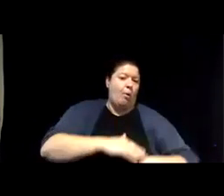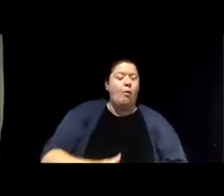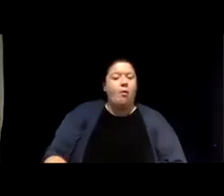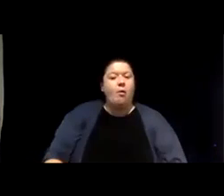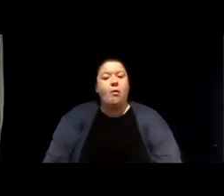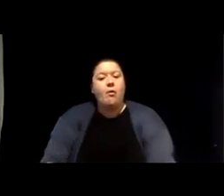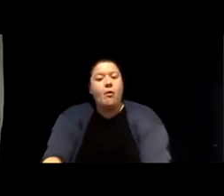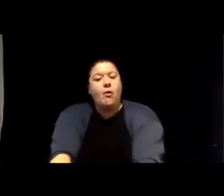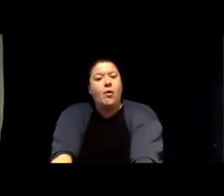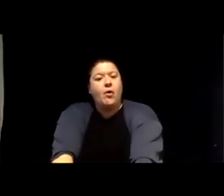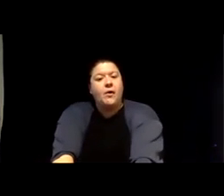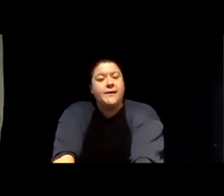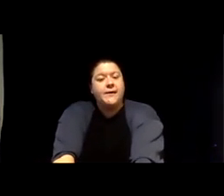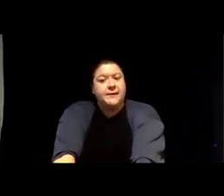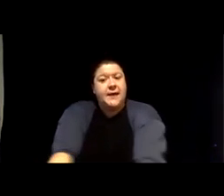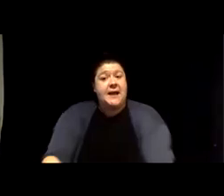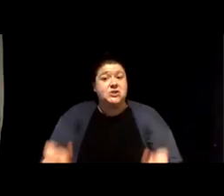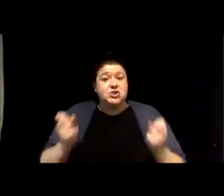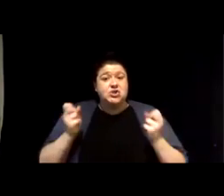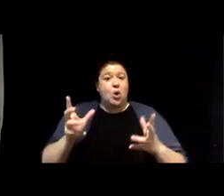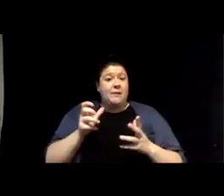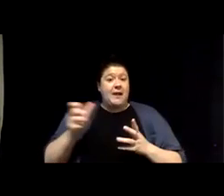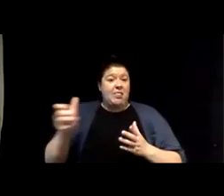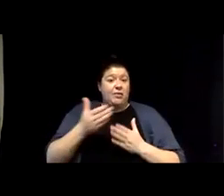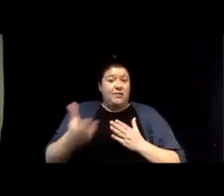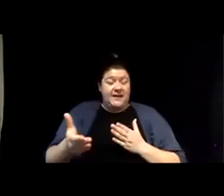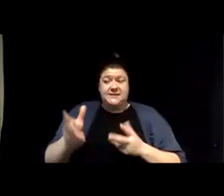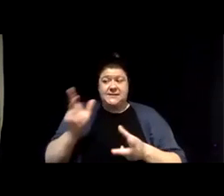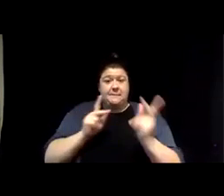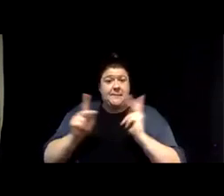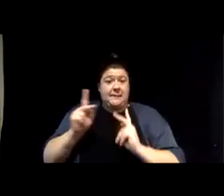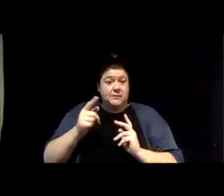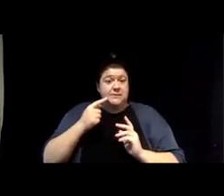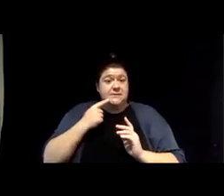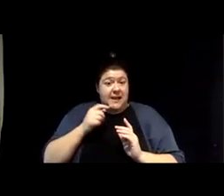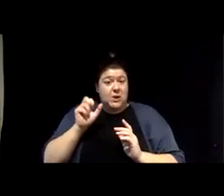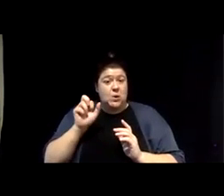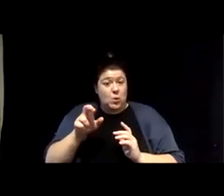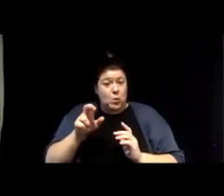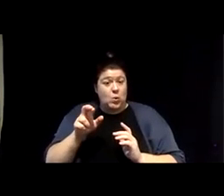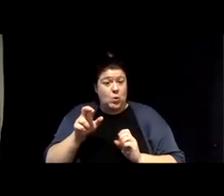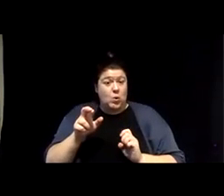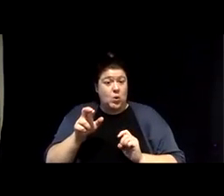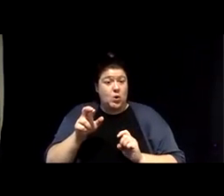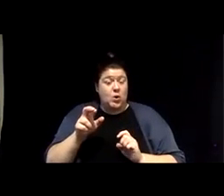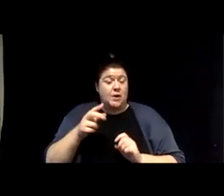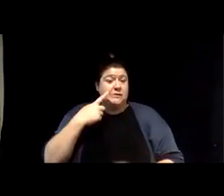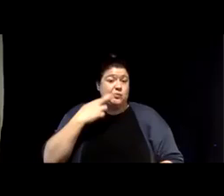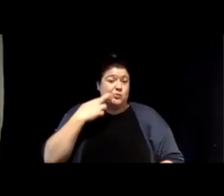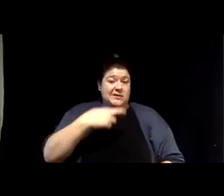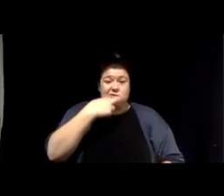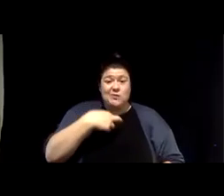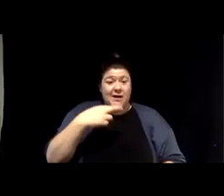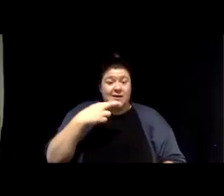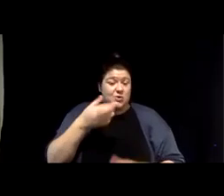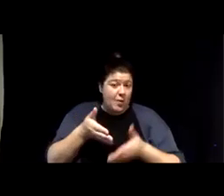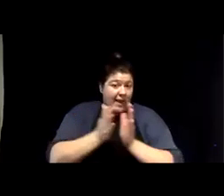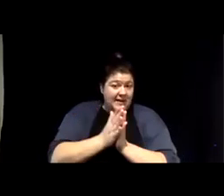so many other things that people say, or you go to a restaurant, you ask for the check, or, you know, you might